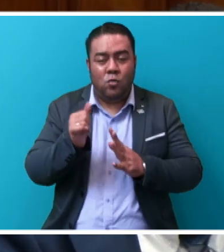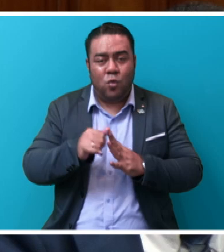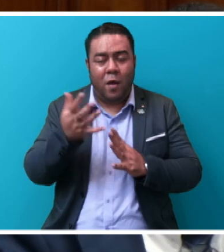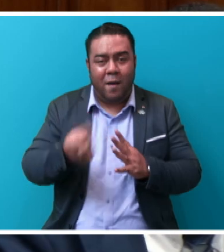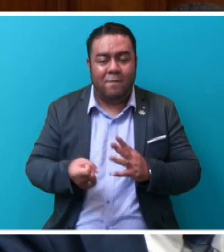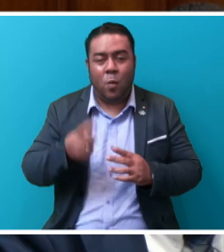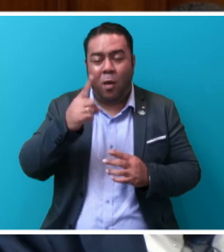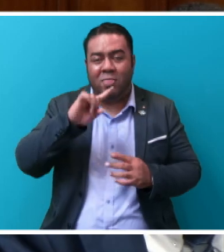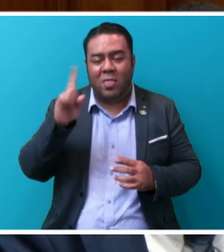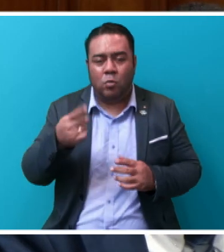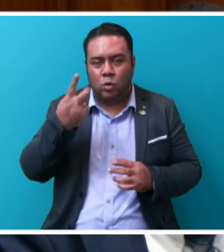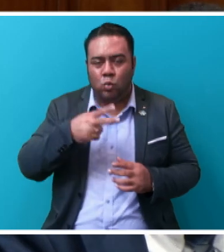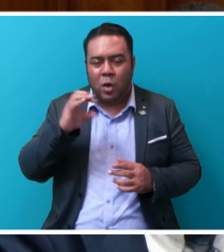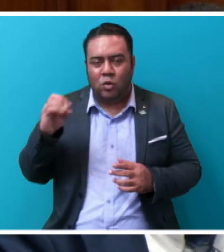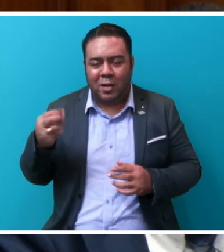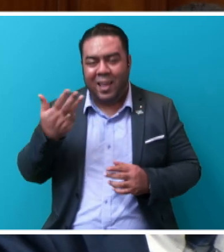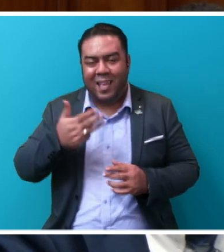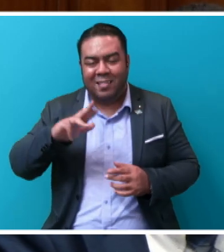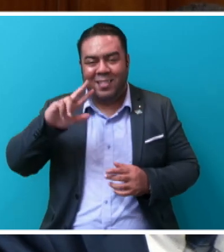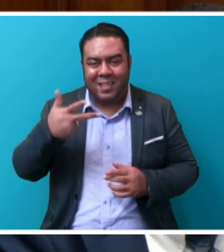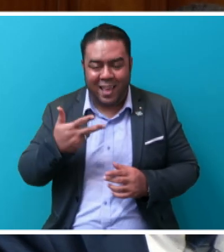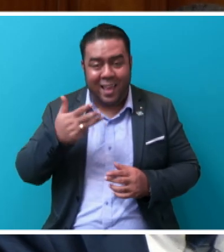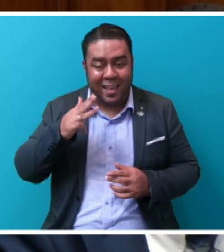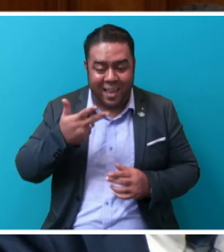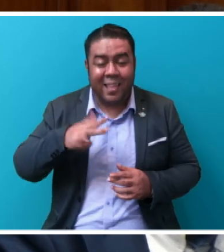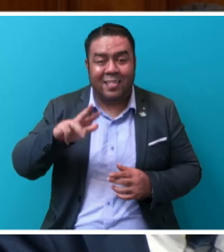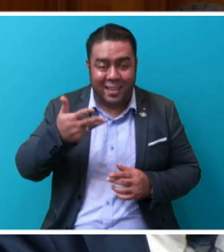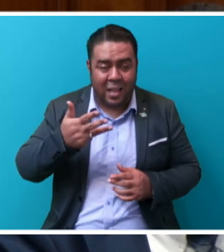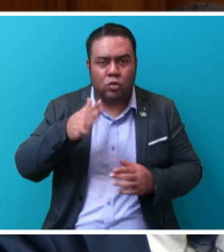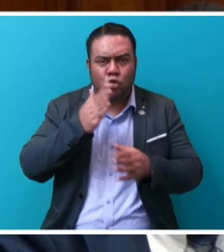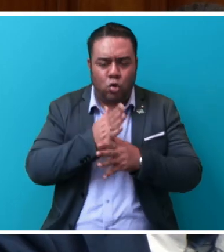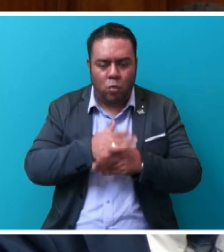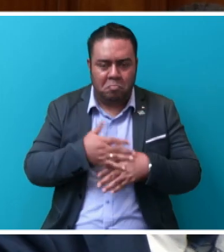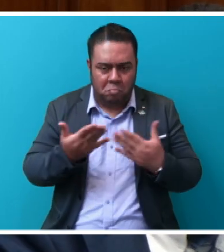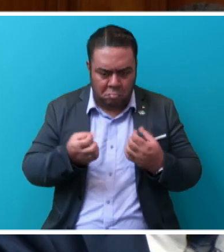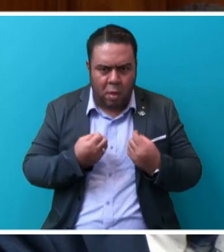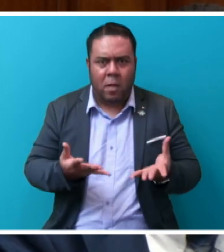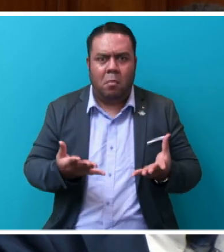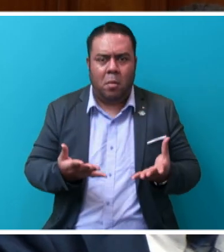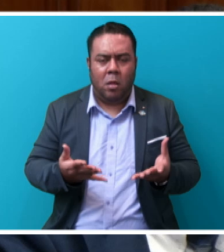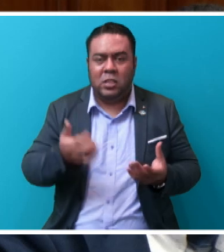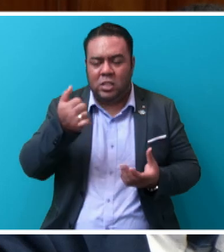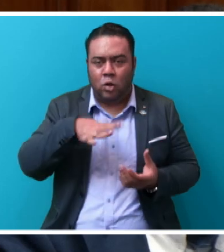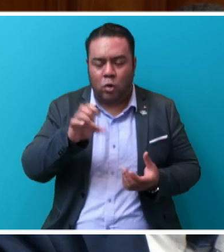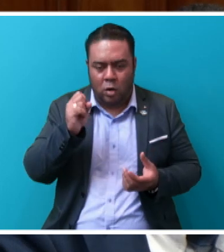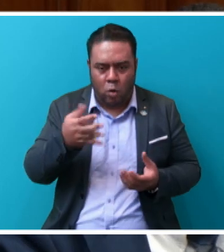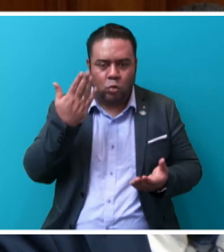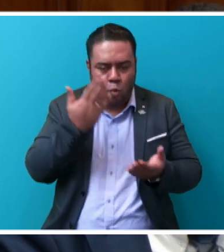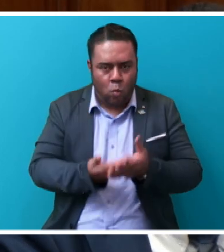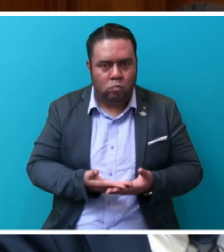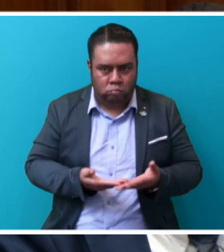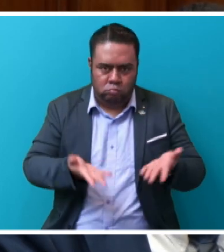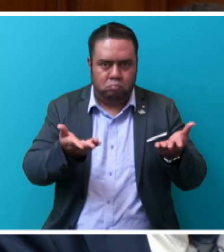of 1,289 job openings, with 605 jobs offered on the spot and